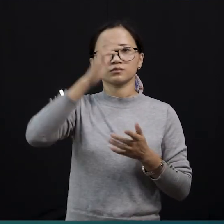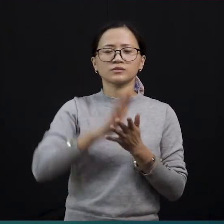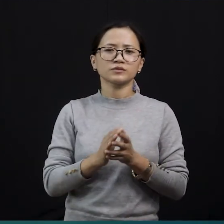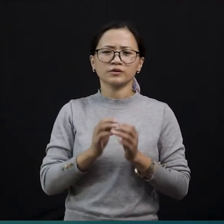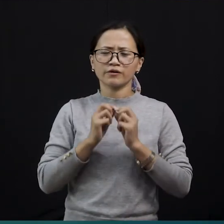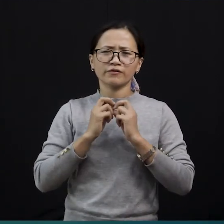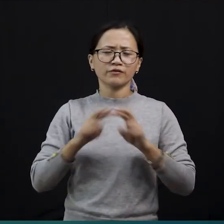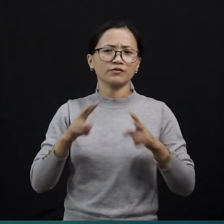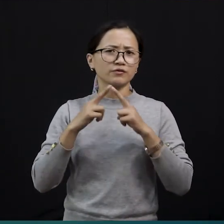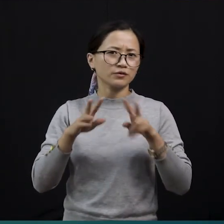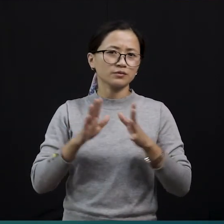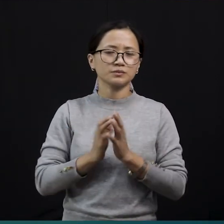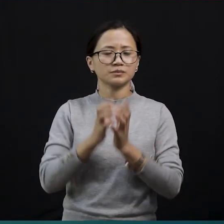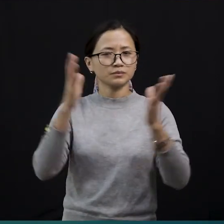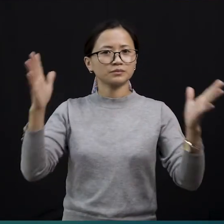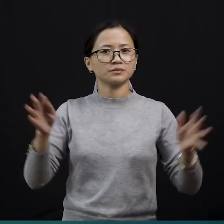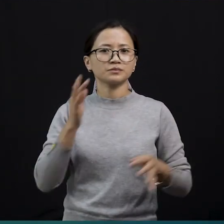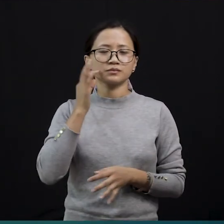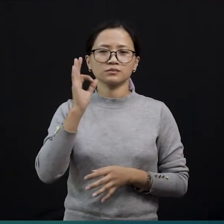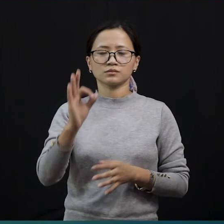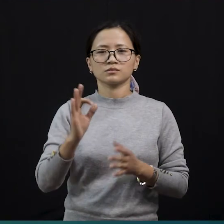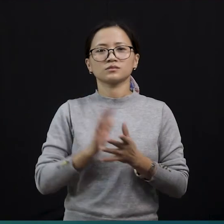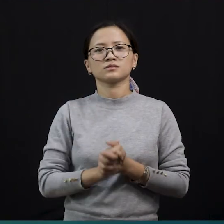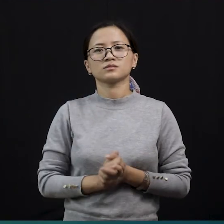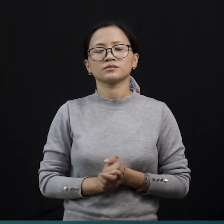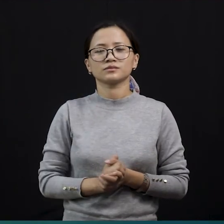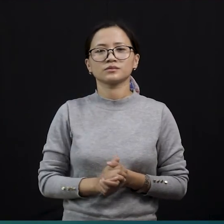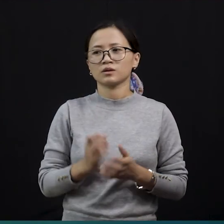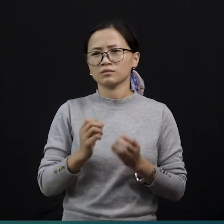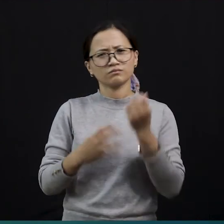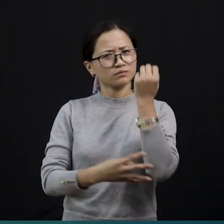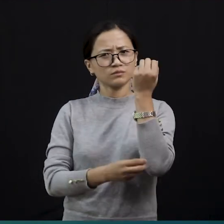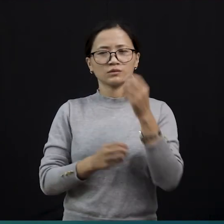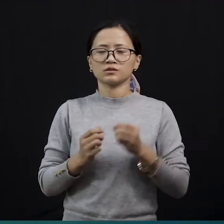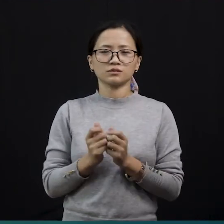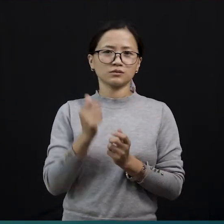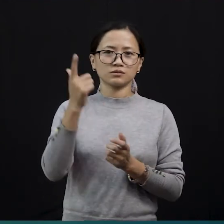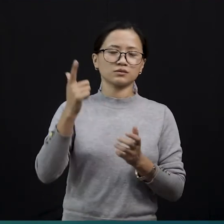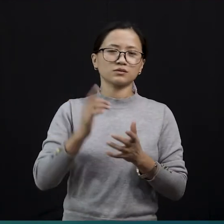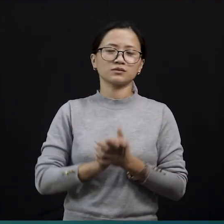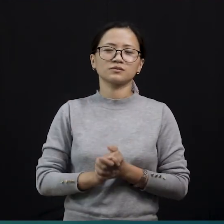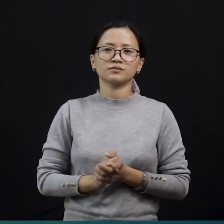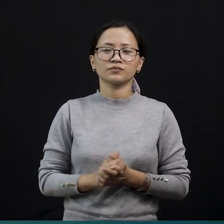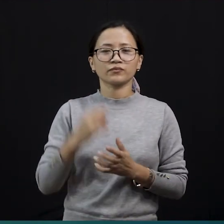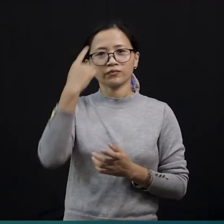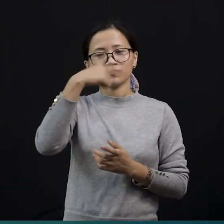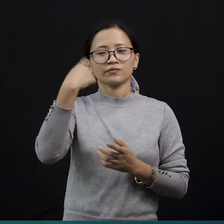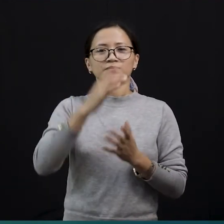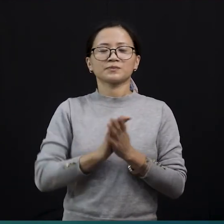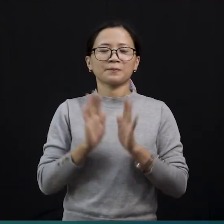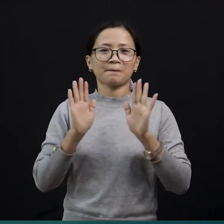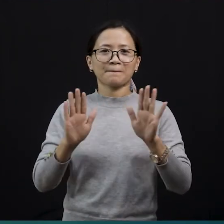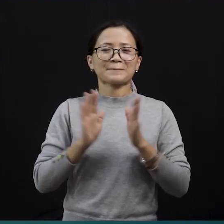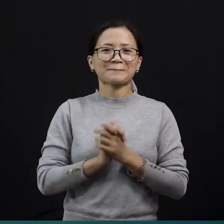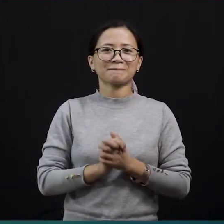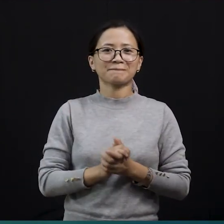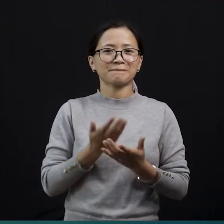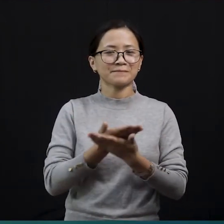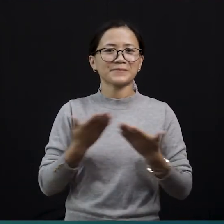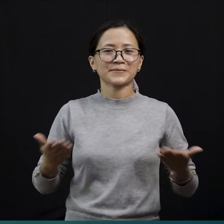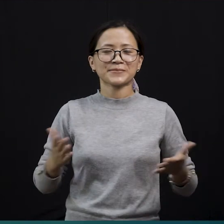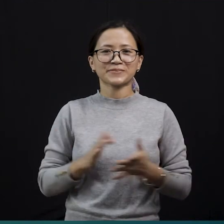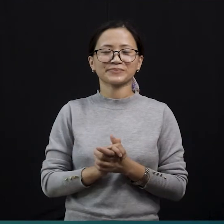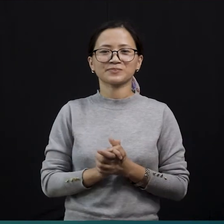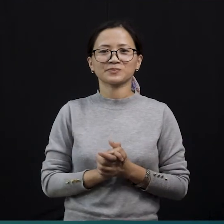very much important for the rich as well as for the poor, right? So whoever we are having all the